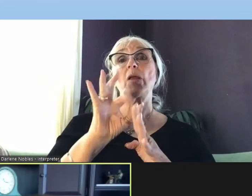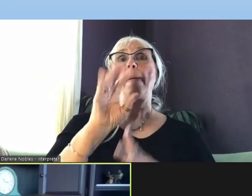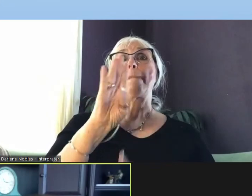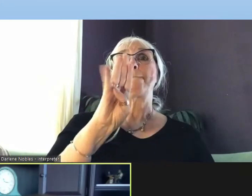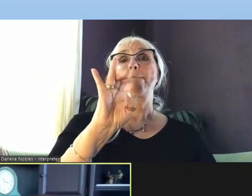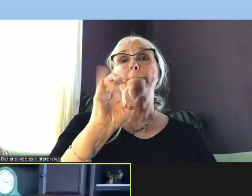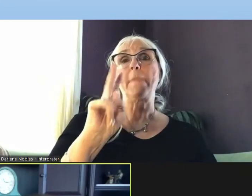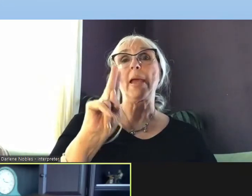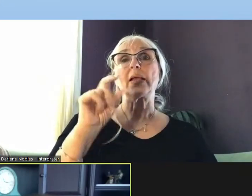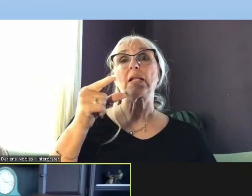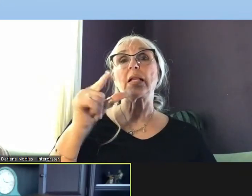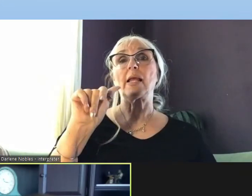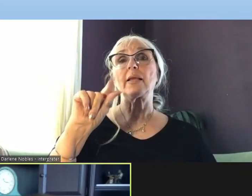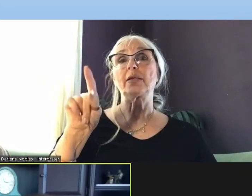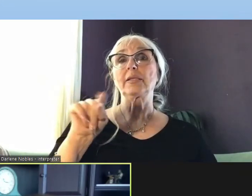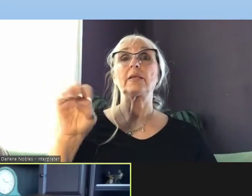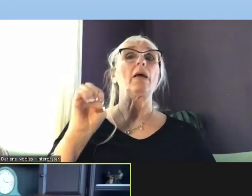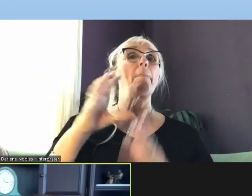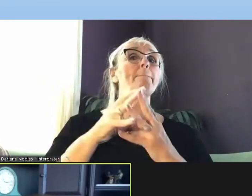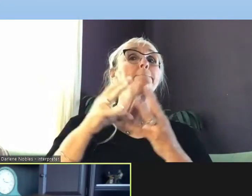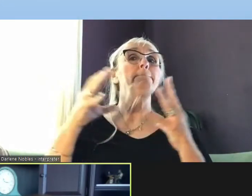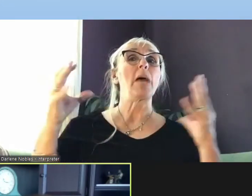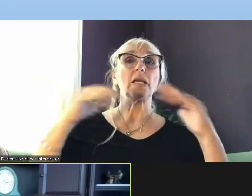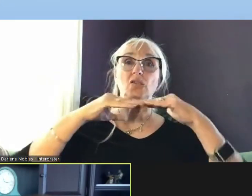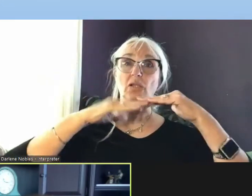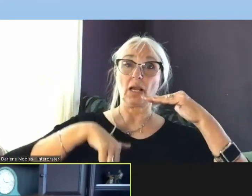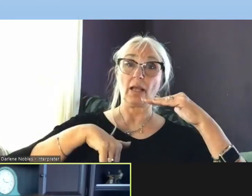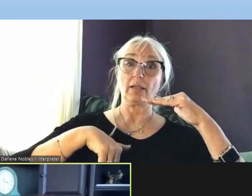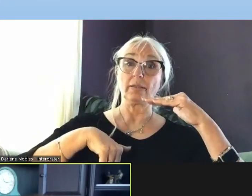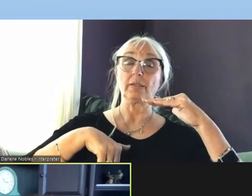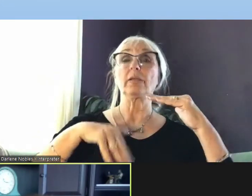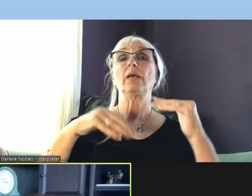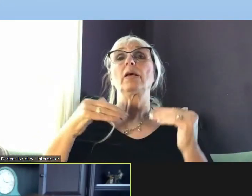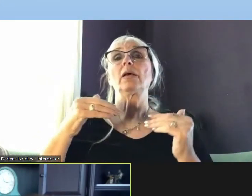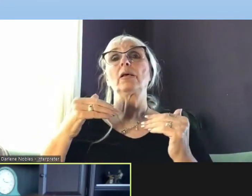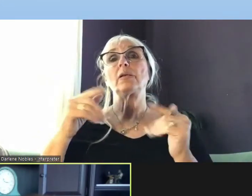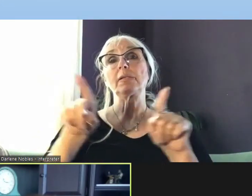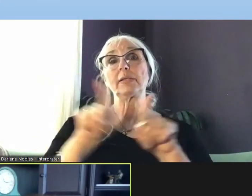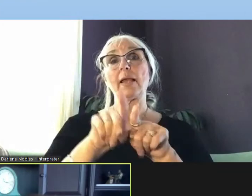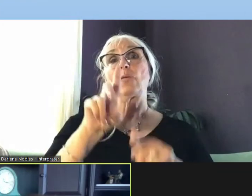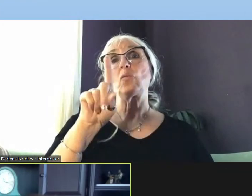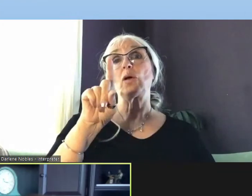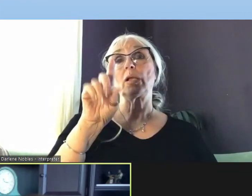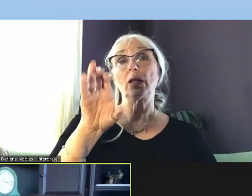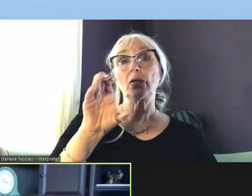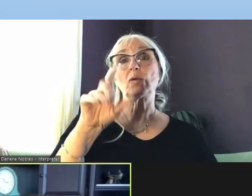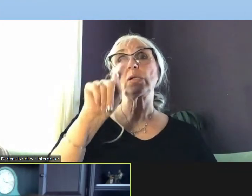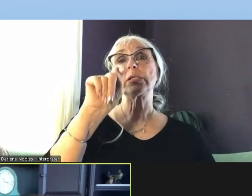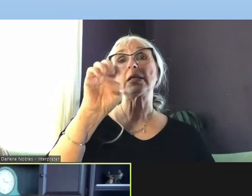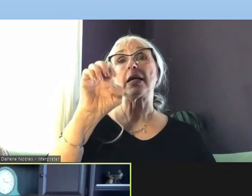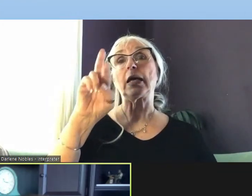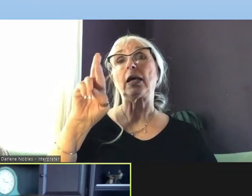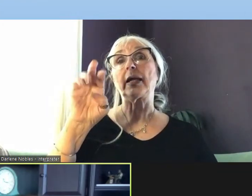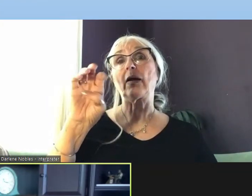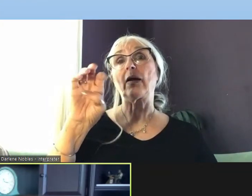are significantly less for the same 100 terabytes. That would cost us